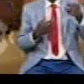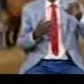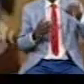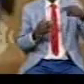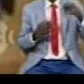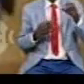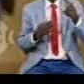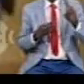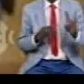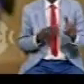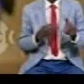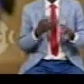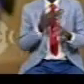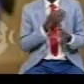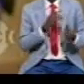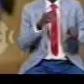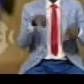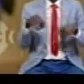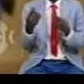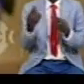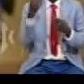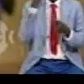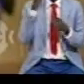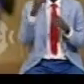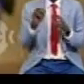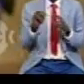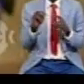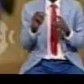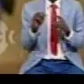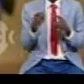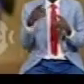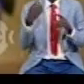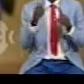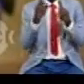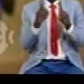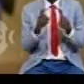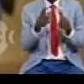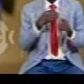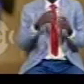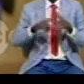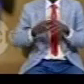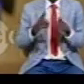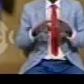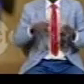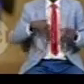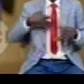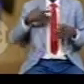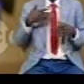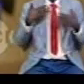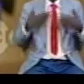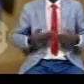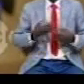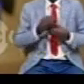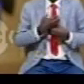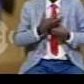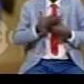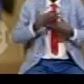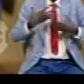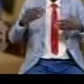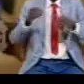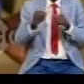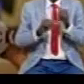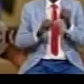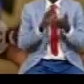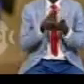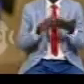I started feeling swell up. I see swell up all over my body. Every part of my body